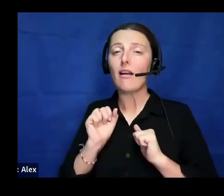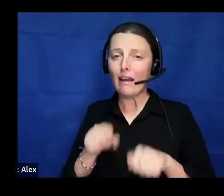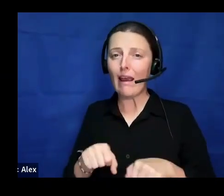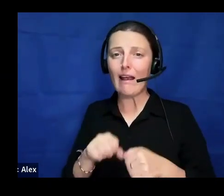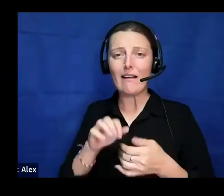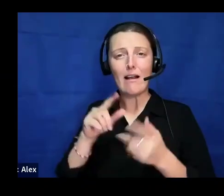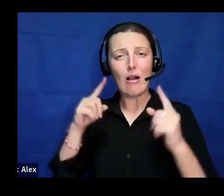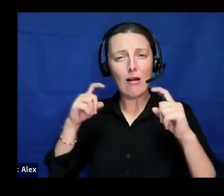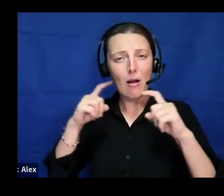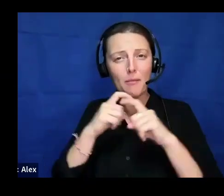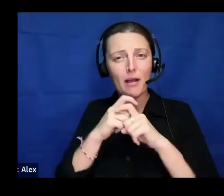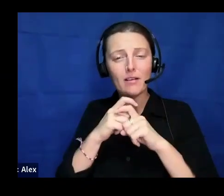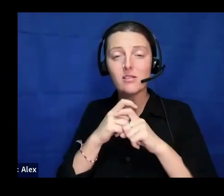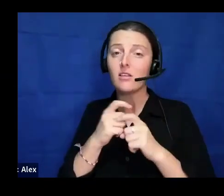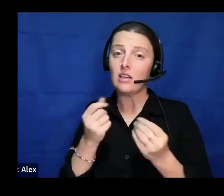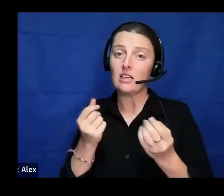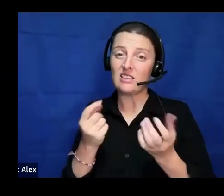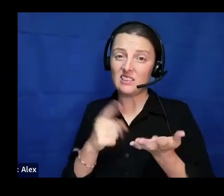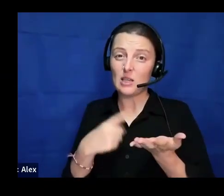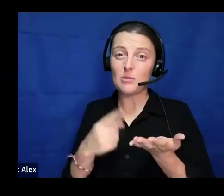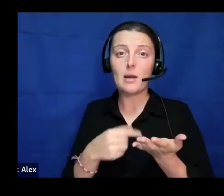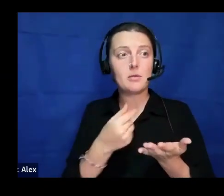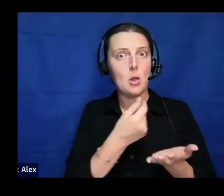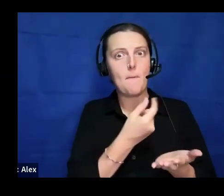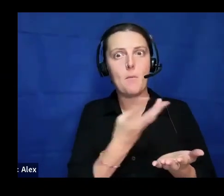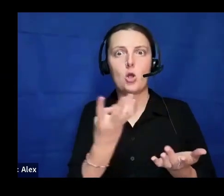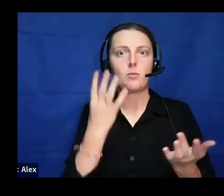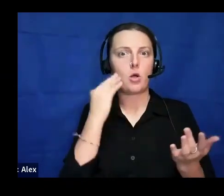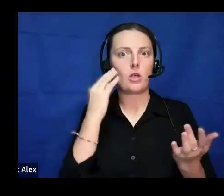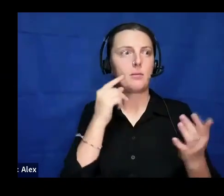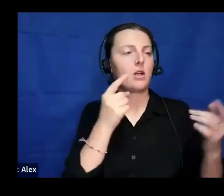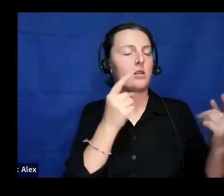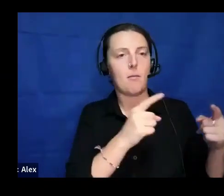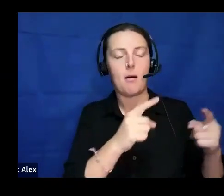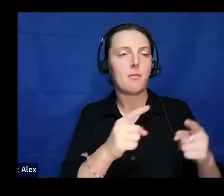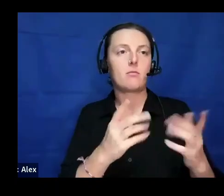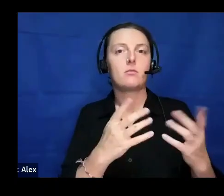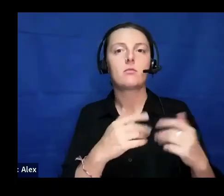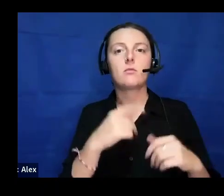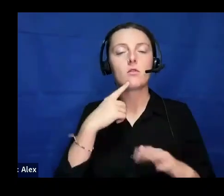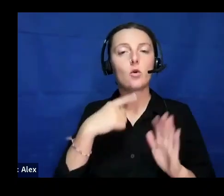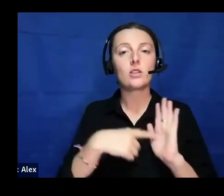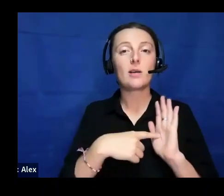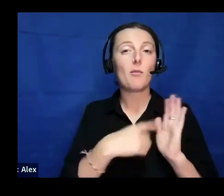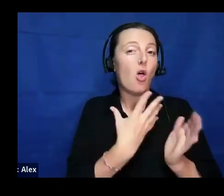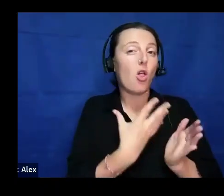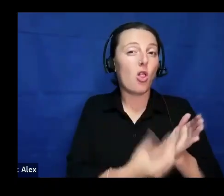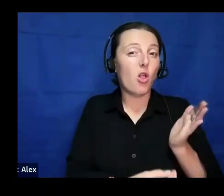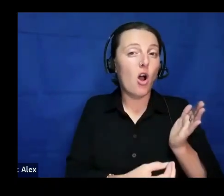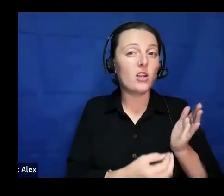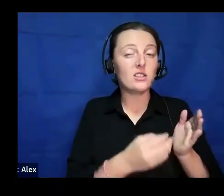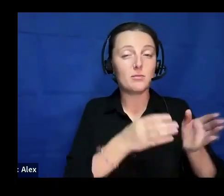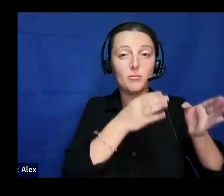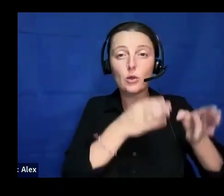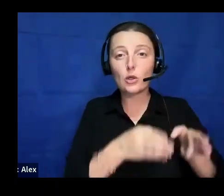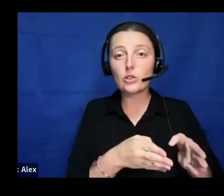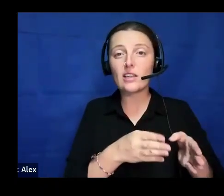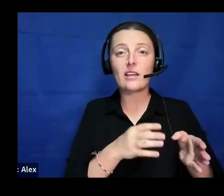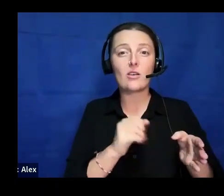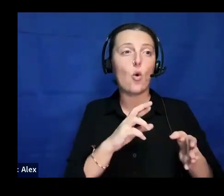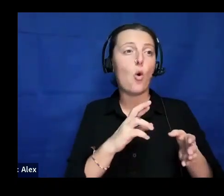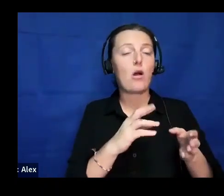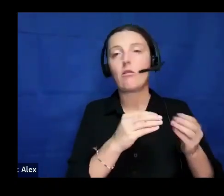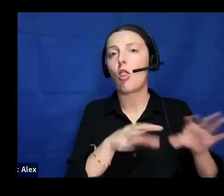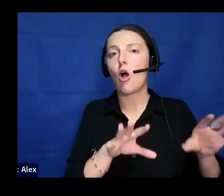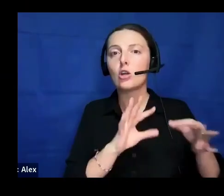multiple experiences, such as loss of individuals or relationships, including partners or friends.